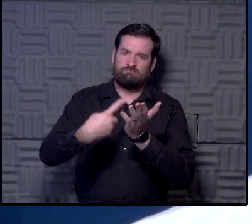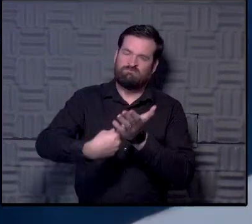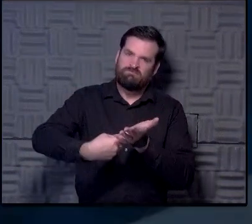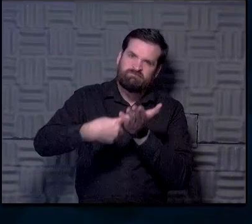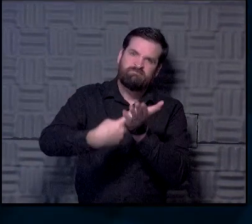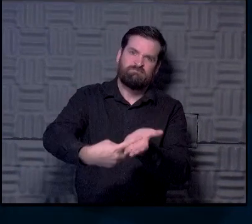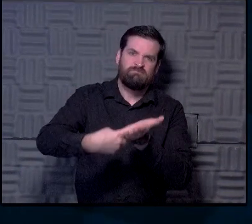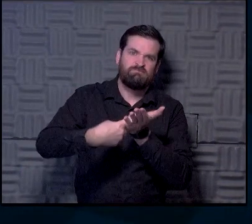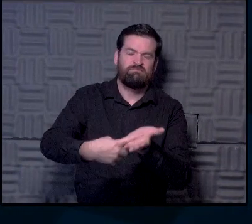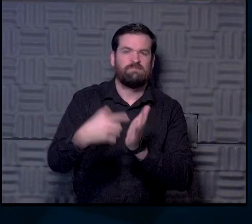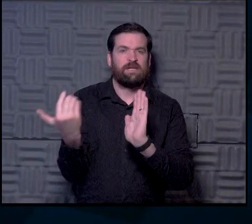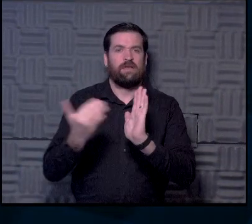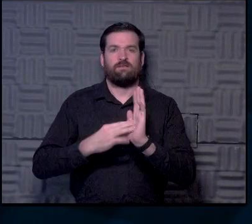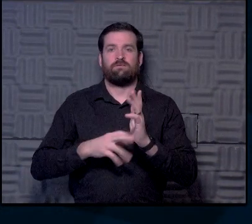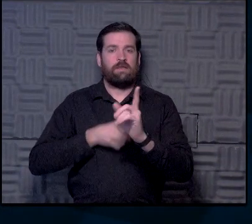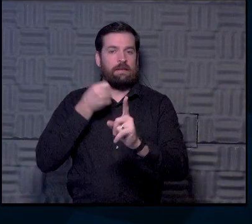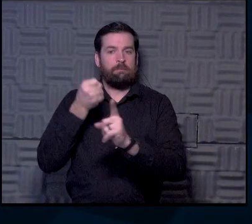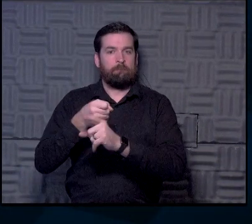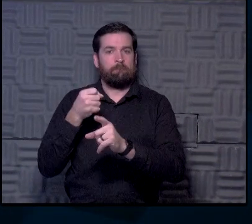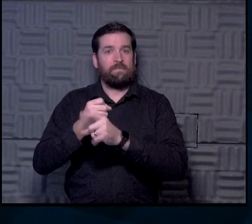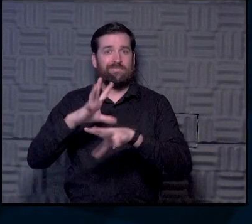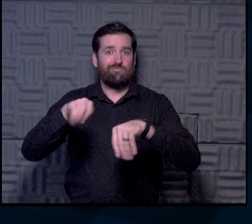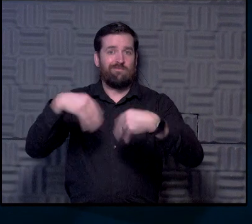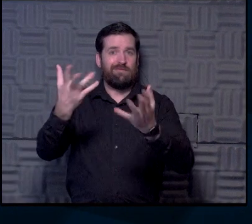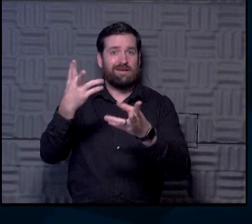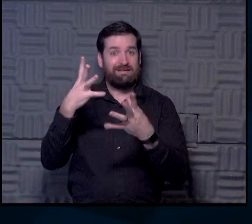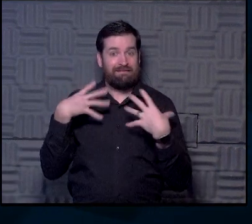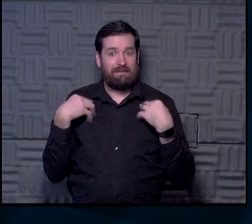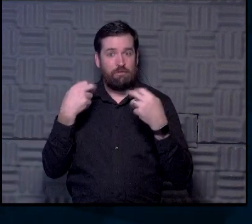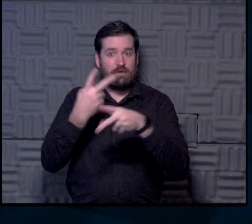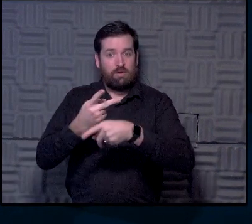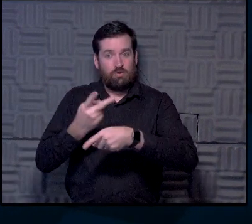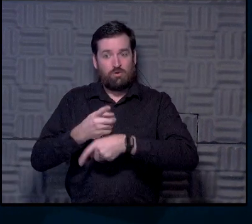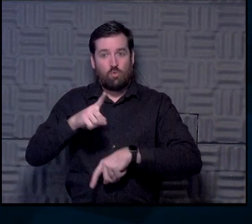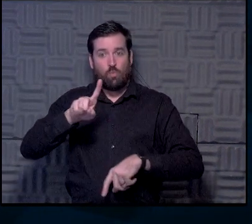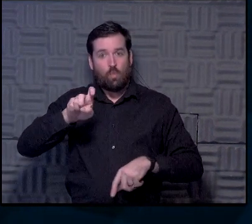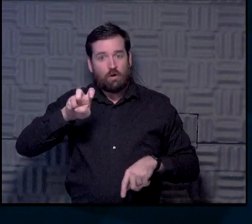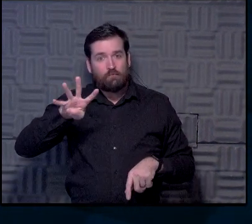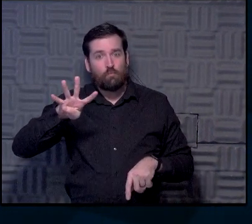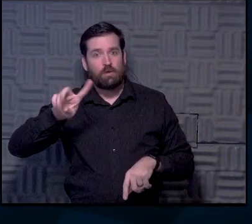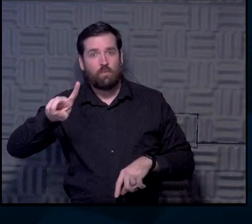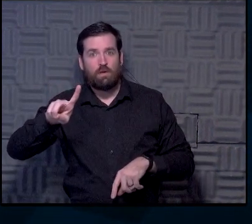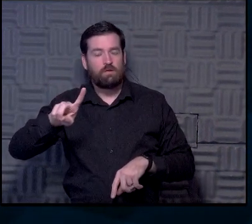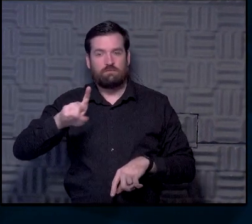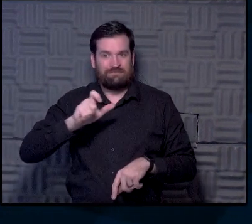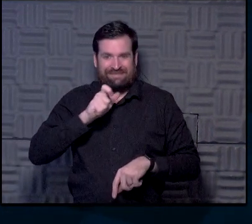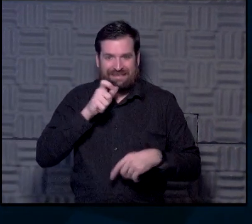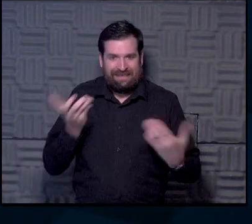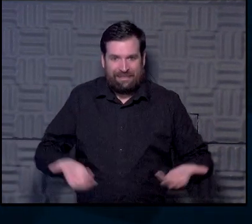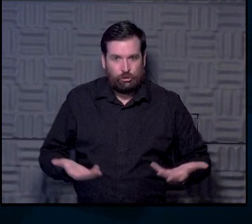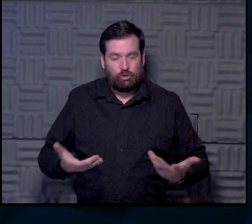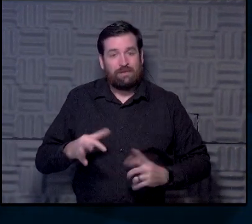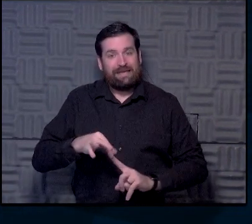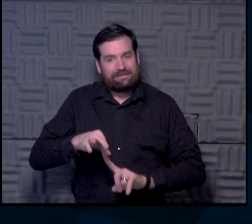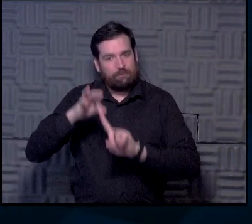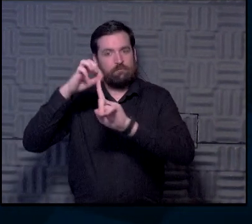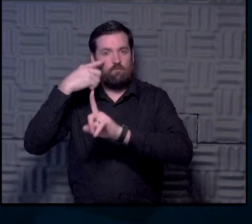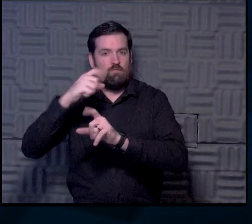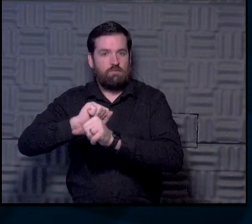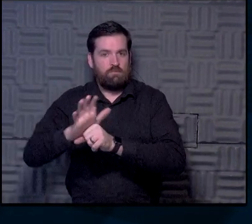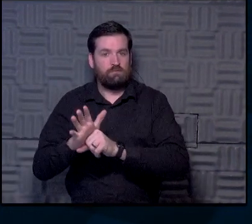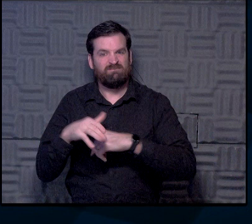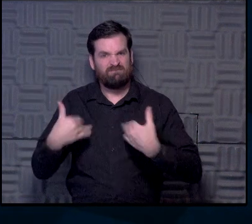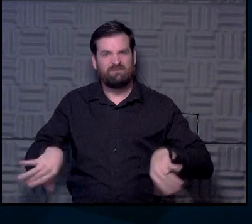here, that there's an impact to the healthcare delivery system, and 141 patients that wouldn't be here otherwise is definitely a challenge for